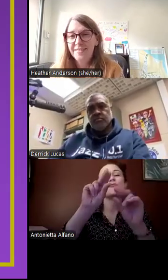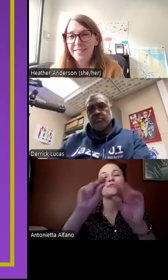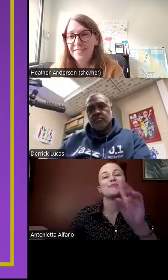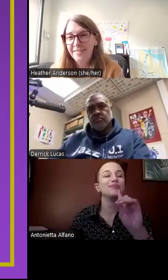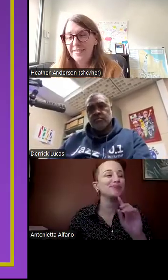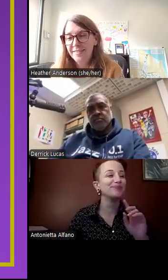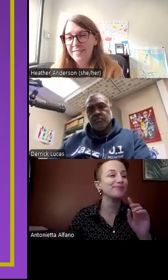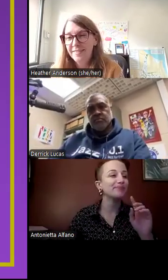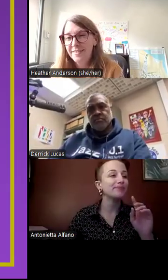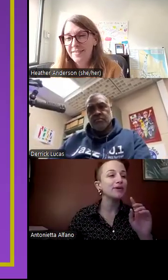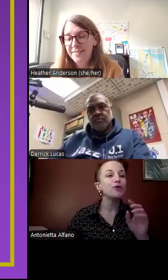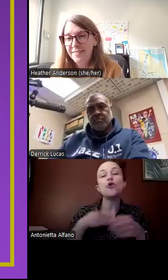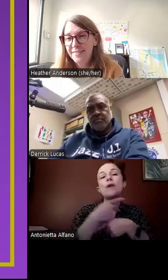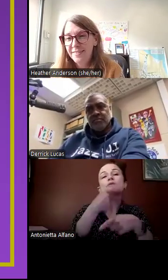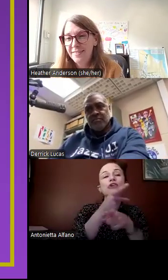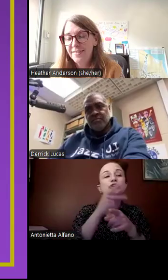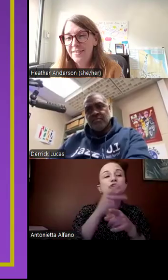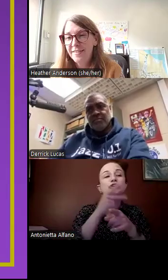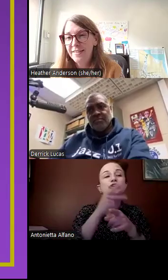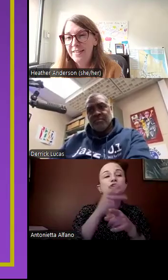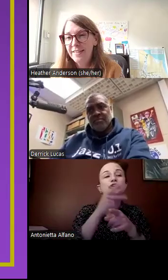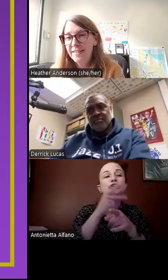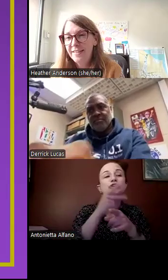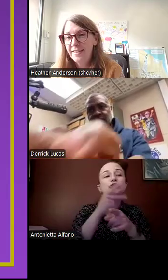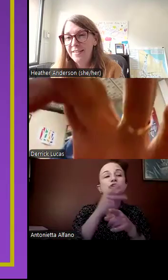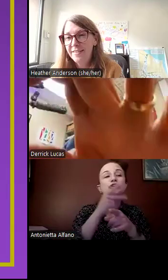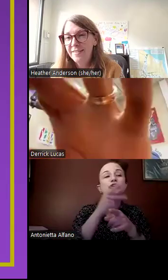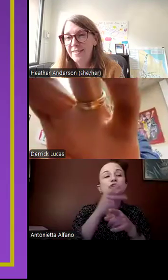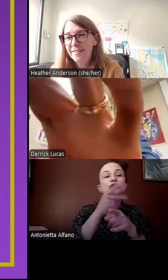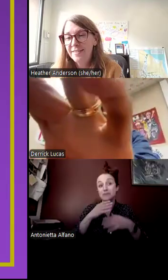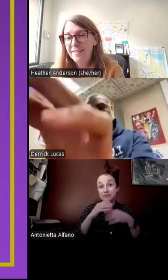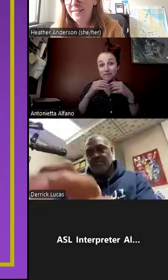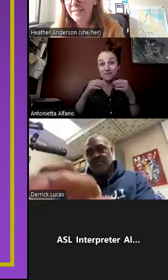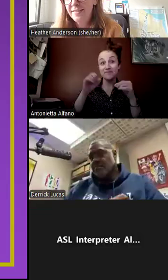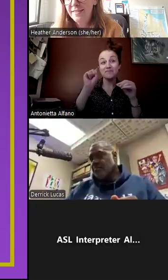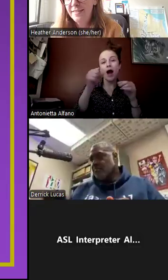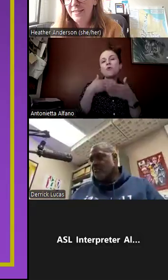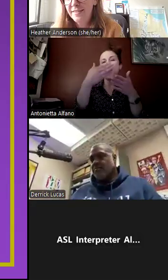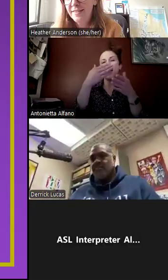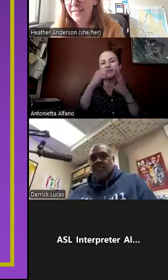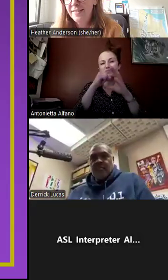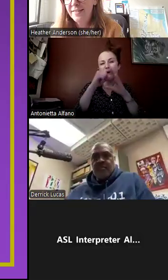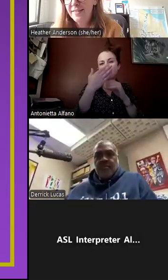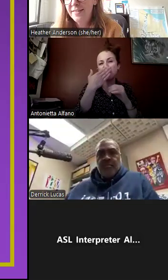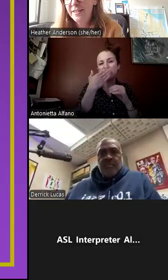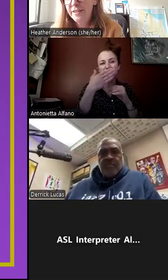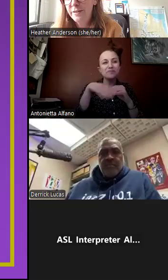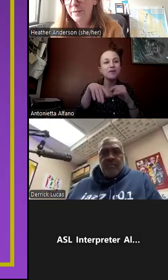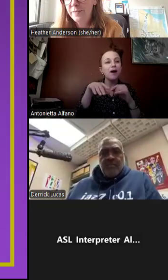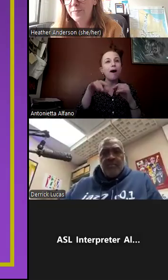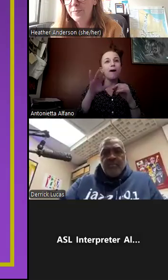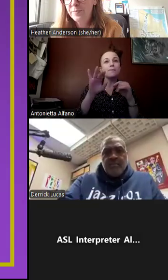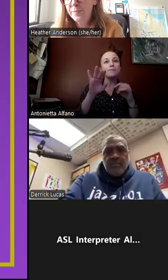Goddess. Oh, no. No, my production company is Ballerina Goddess Entertainment. I will go ahead and come. Thank